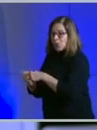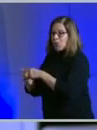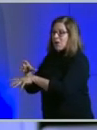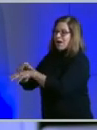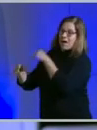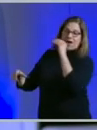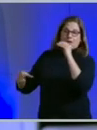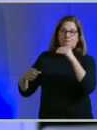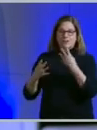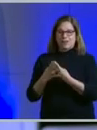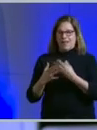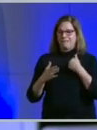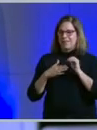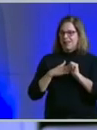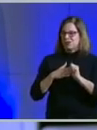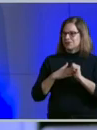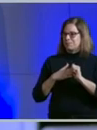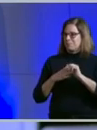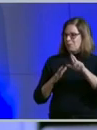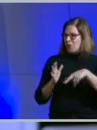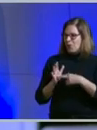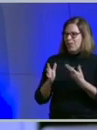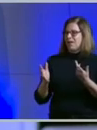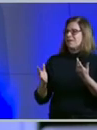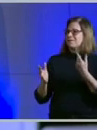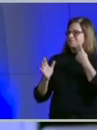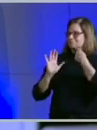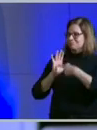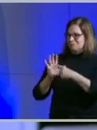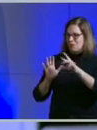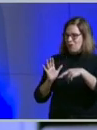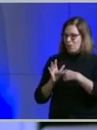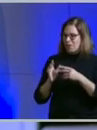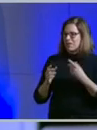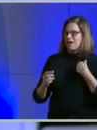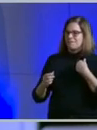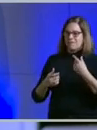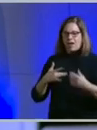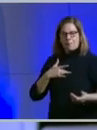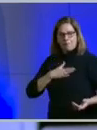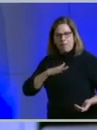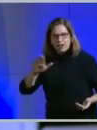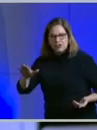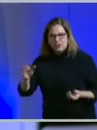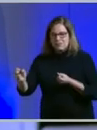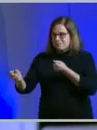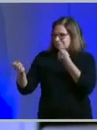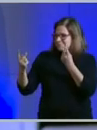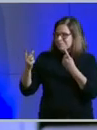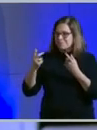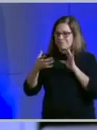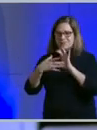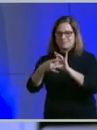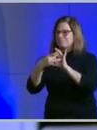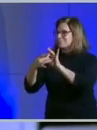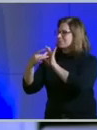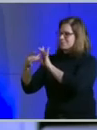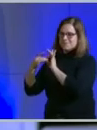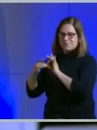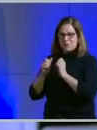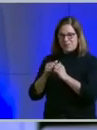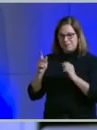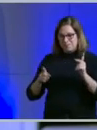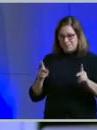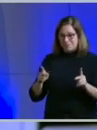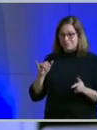and demonstrated skill and compassion and commitment to peace, to engage all of those who have the potential